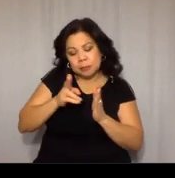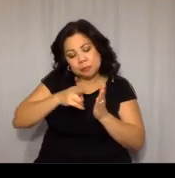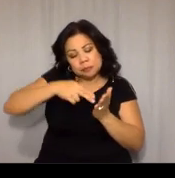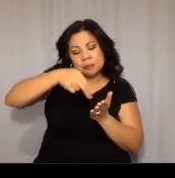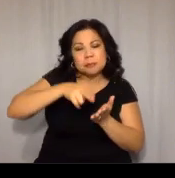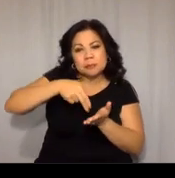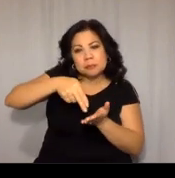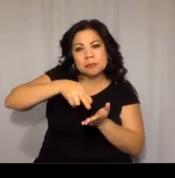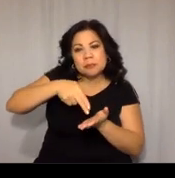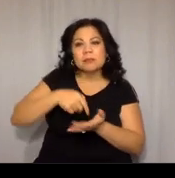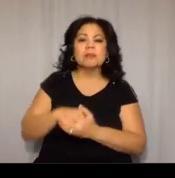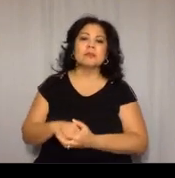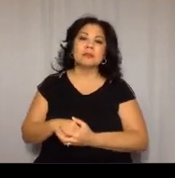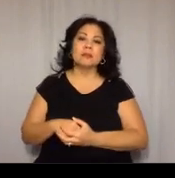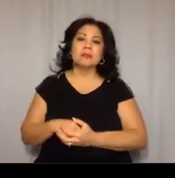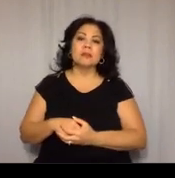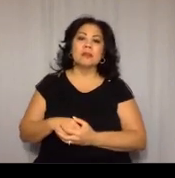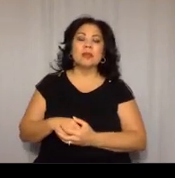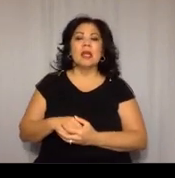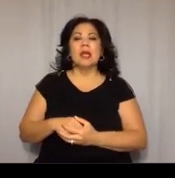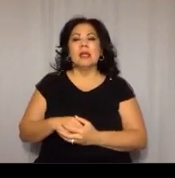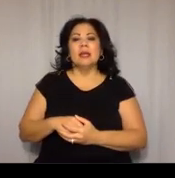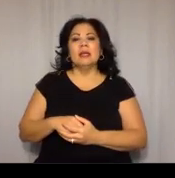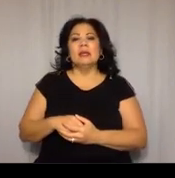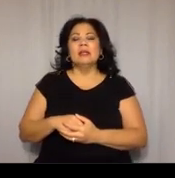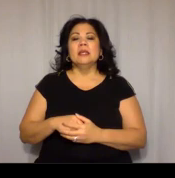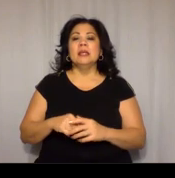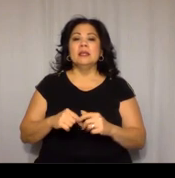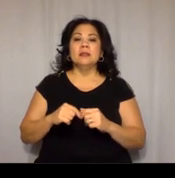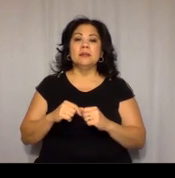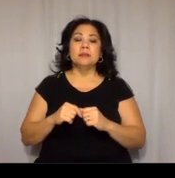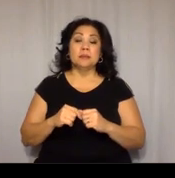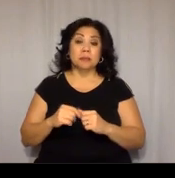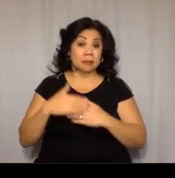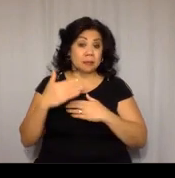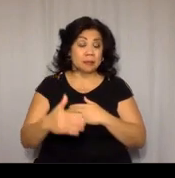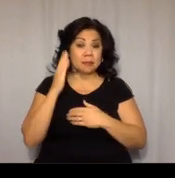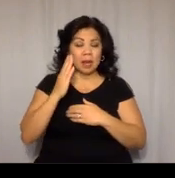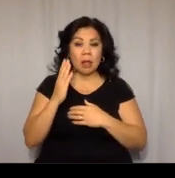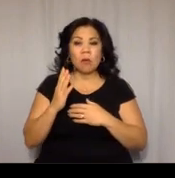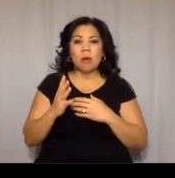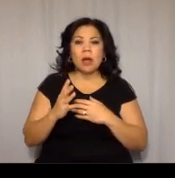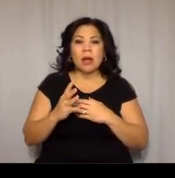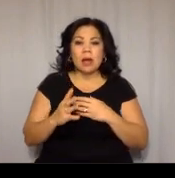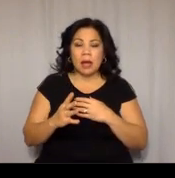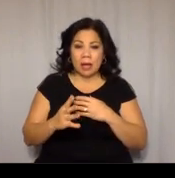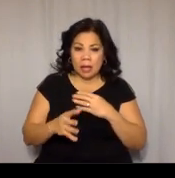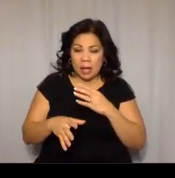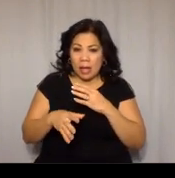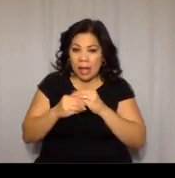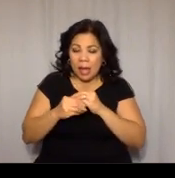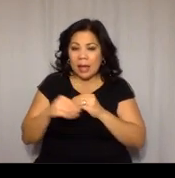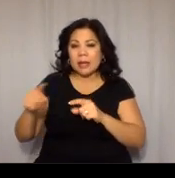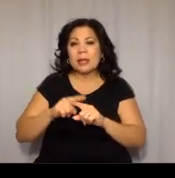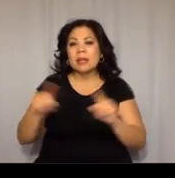green. And then what I'm going to do is I'm going to just keep adding to this little pile of paint to change the color